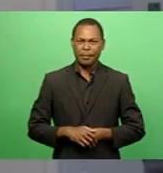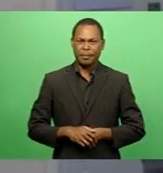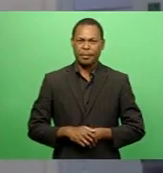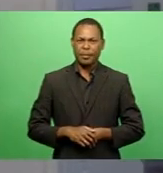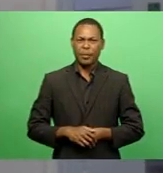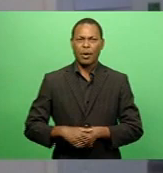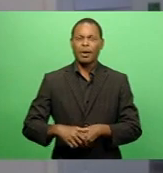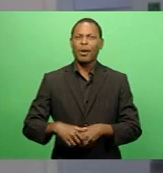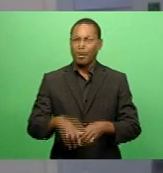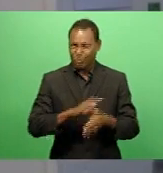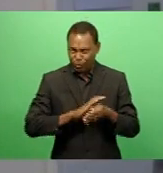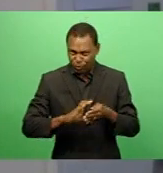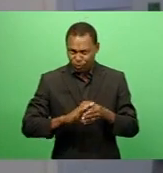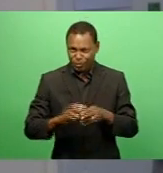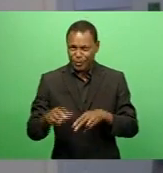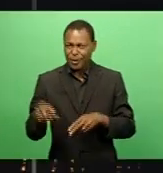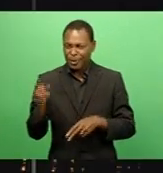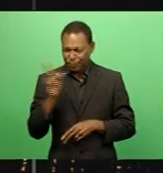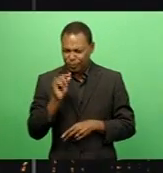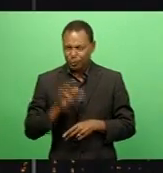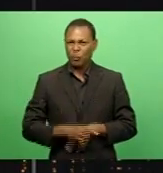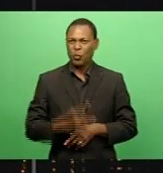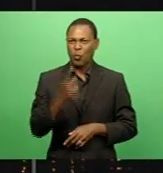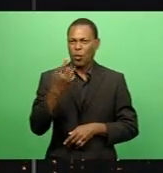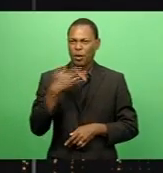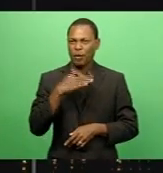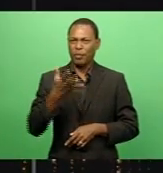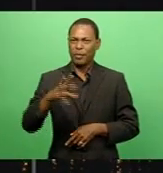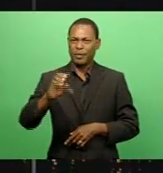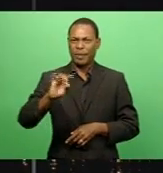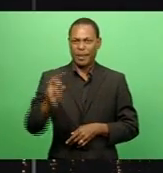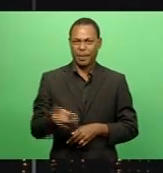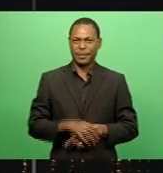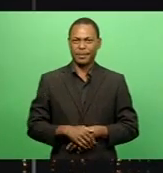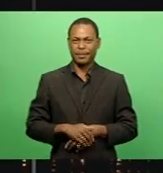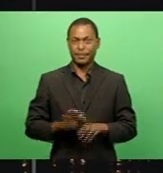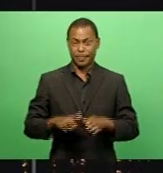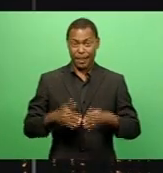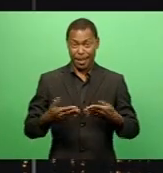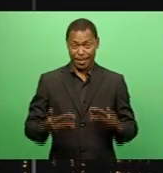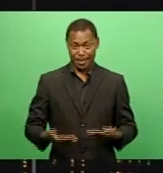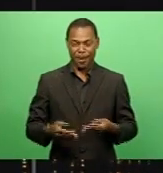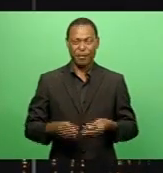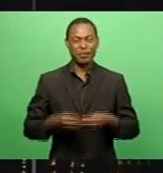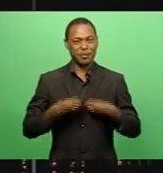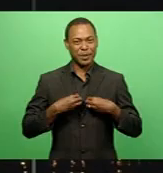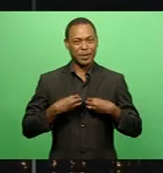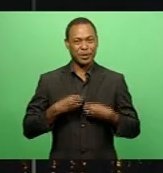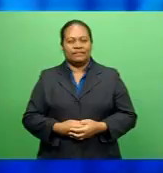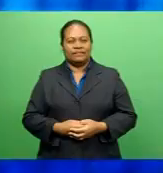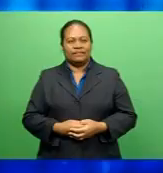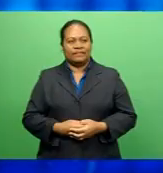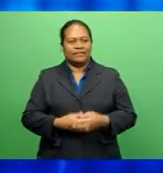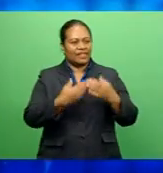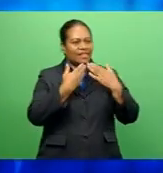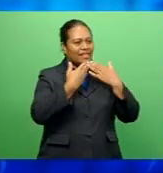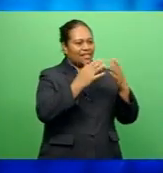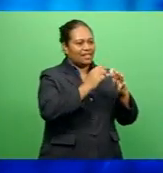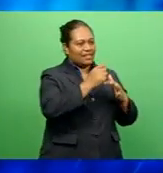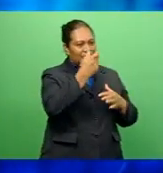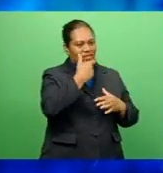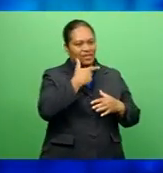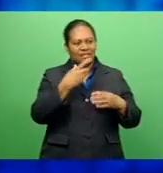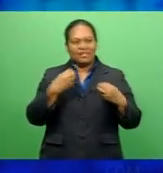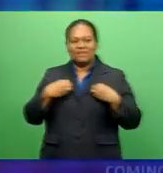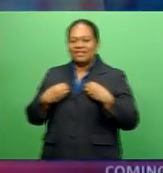Fijian dollars of 150,000. And we turn to Whitney now for tonight's business report. Thanks, Edwin. Coming up